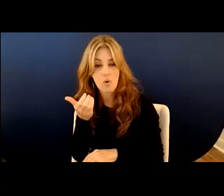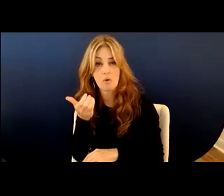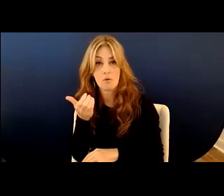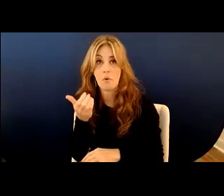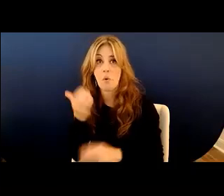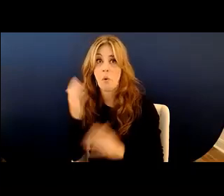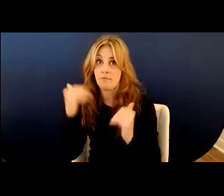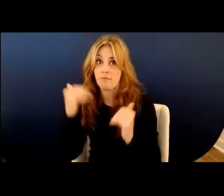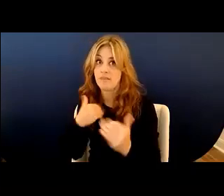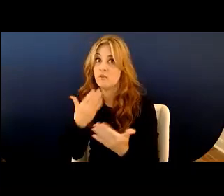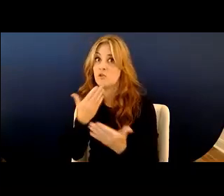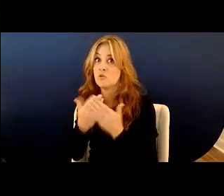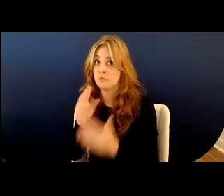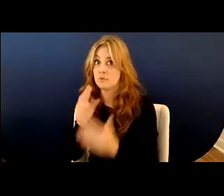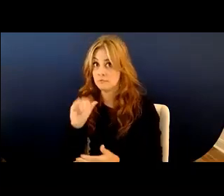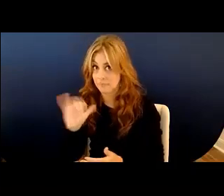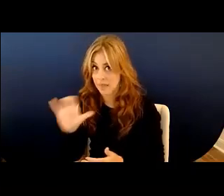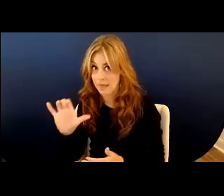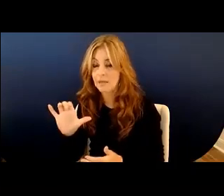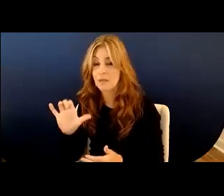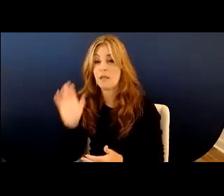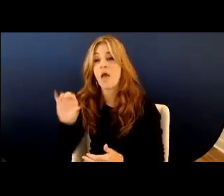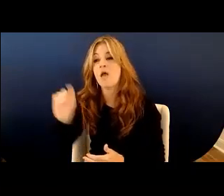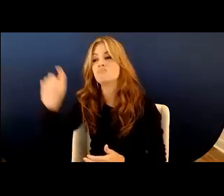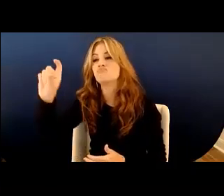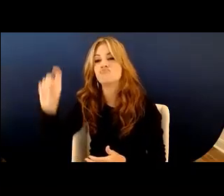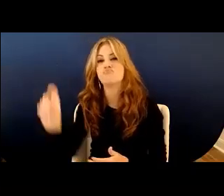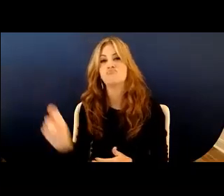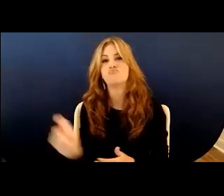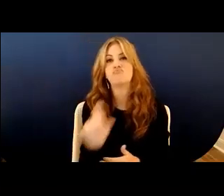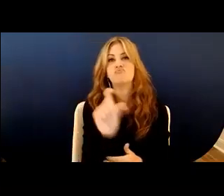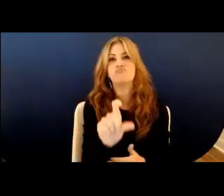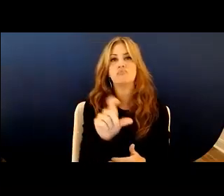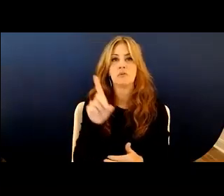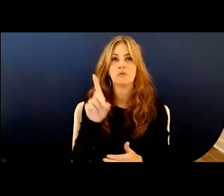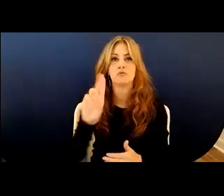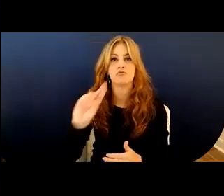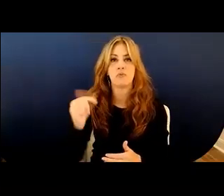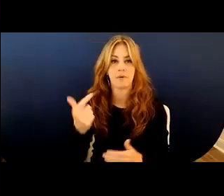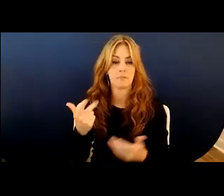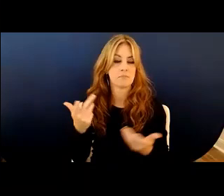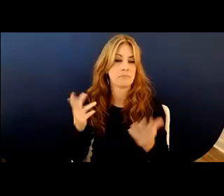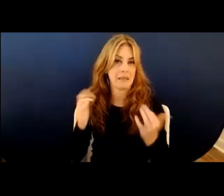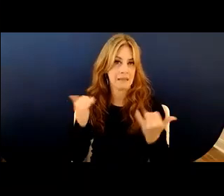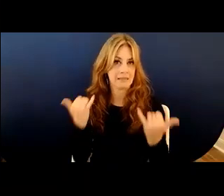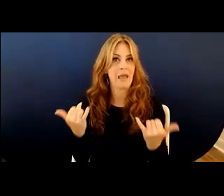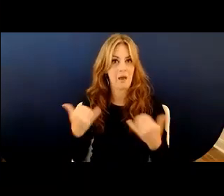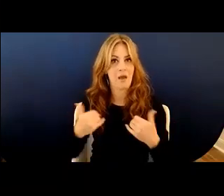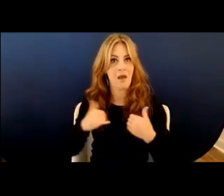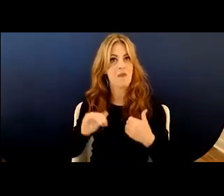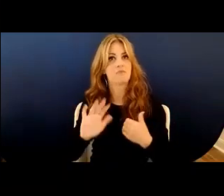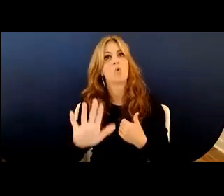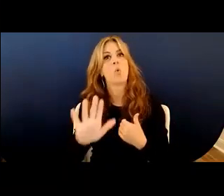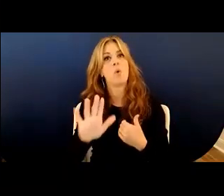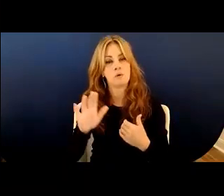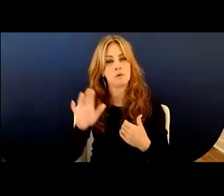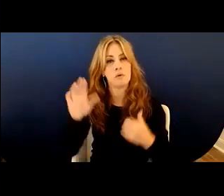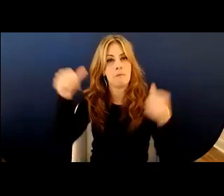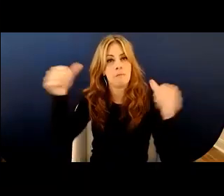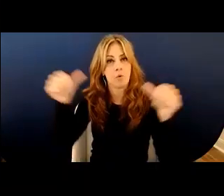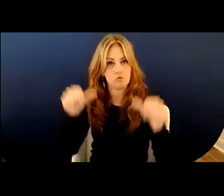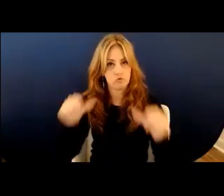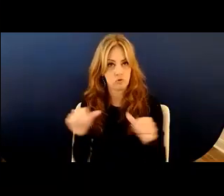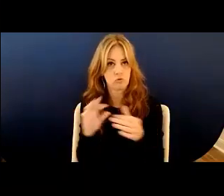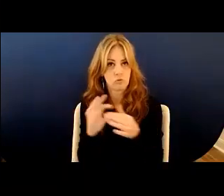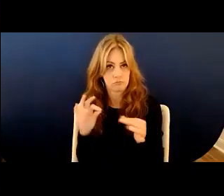microphone, and then you just drag the narration in here. And now we've got a narration that'll appear. There's